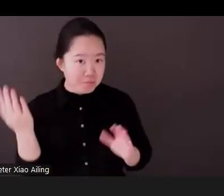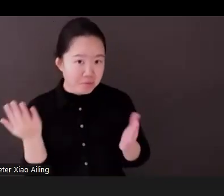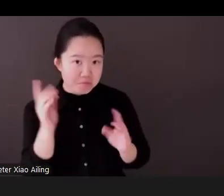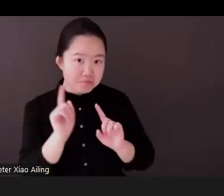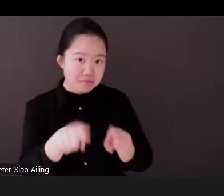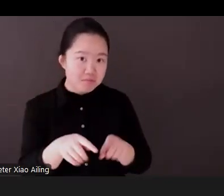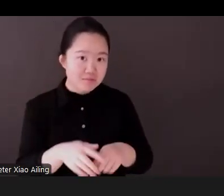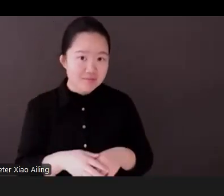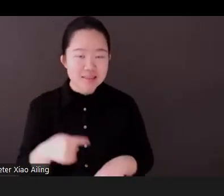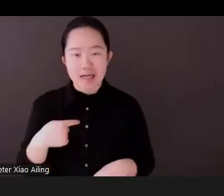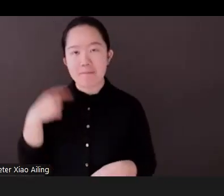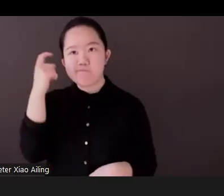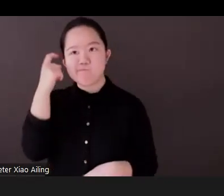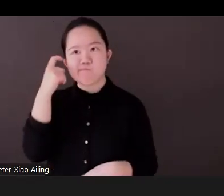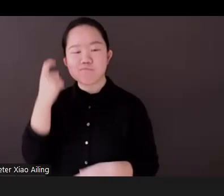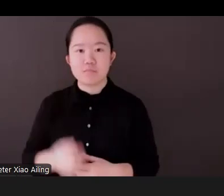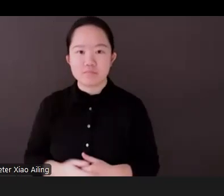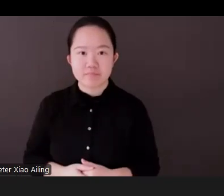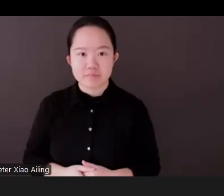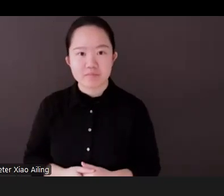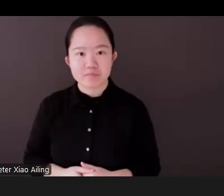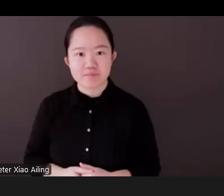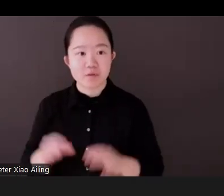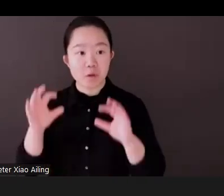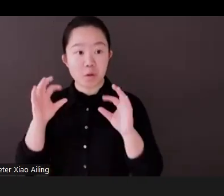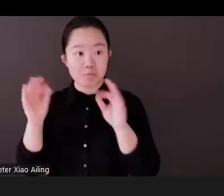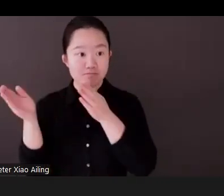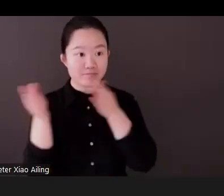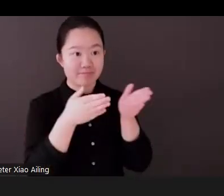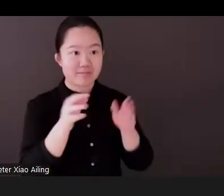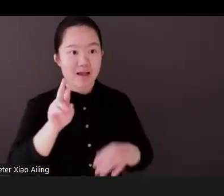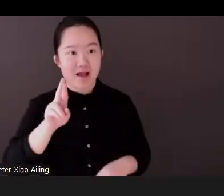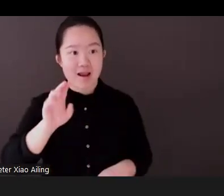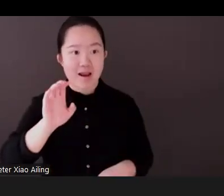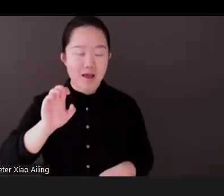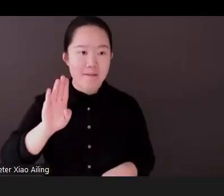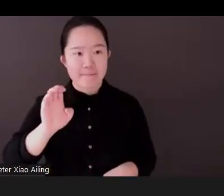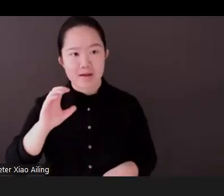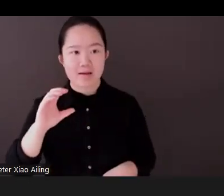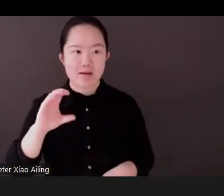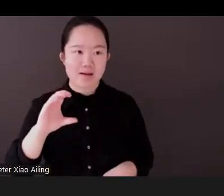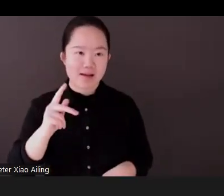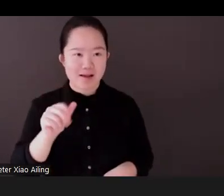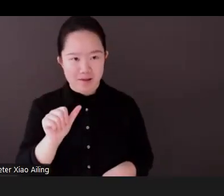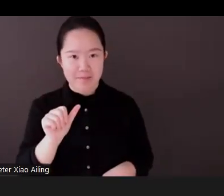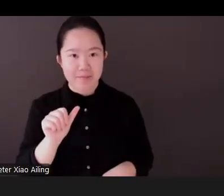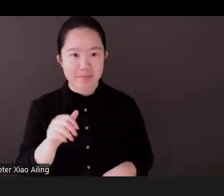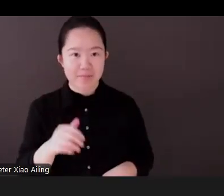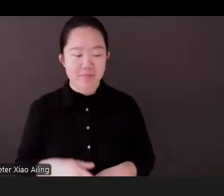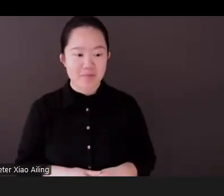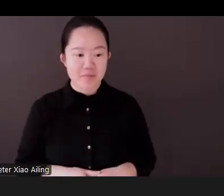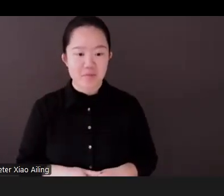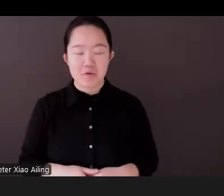Aleksas or Rebecka? I don't want to put you on the spot, but yeah, no, I don't think if you want to, you can send us an email, and we